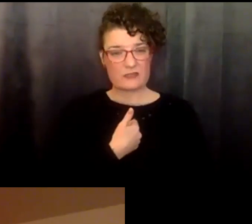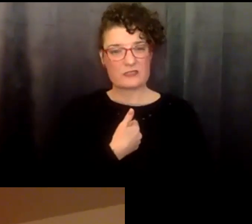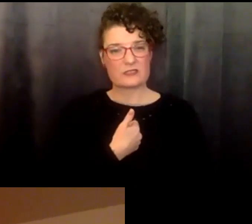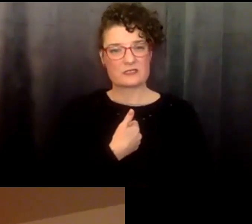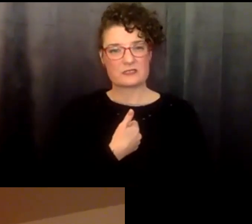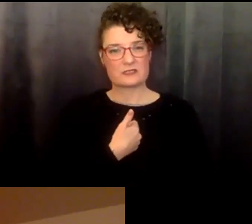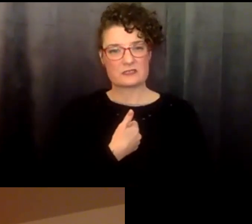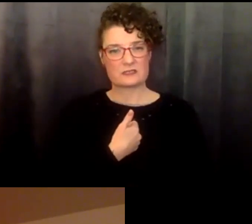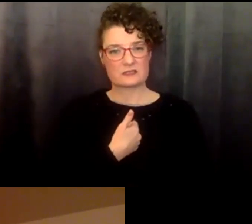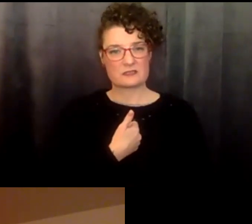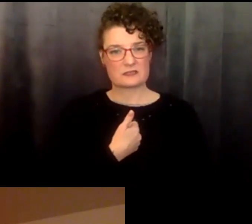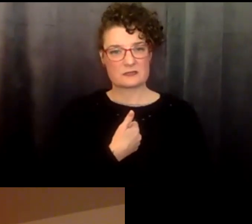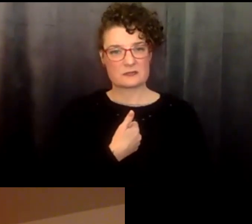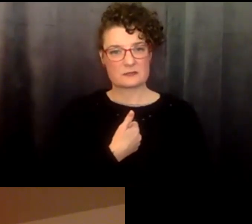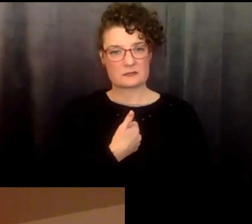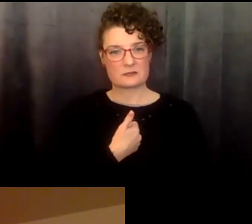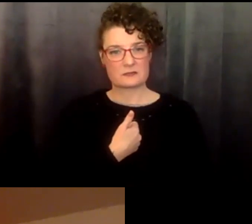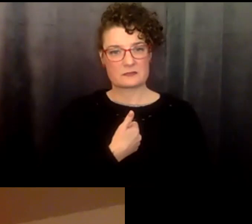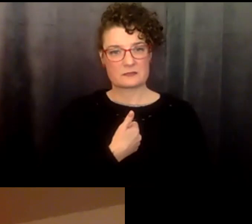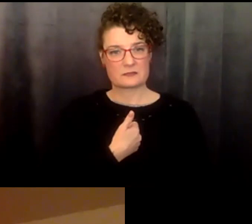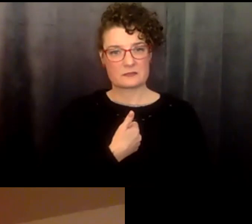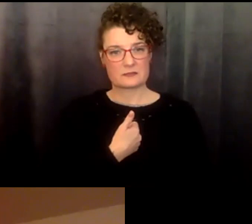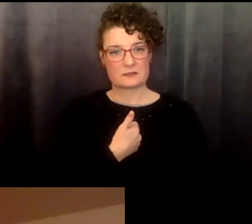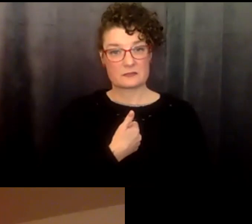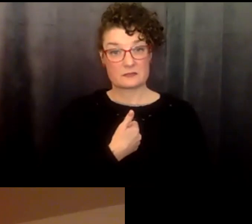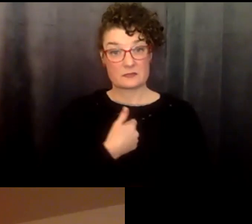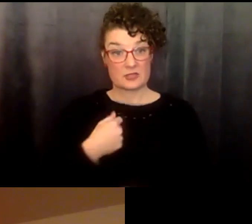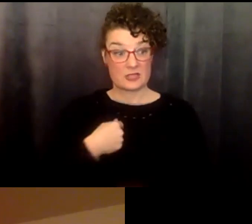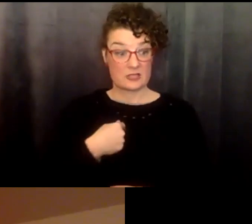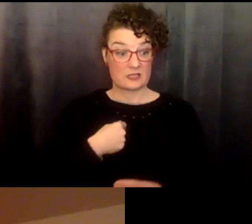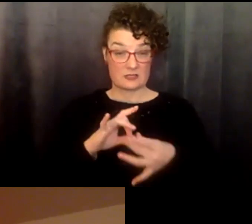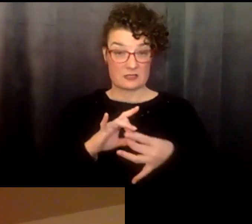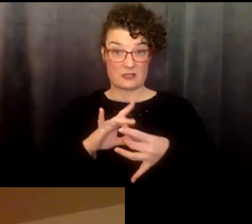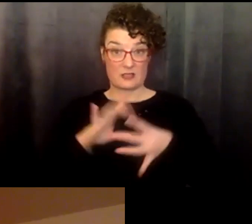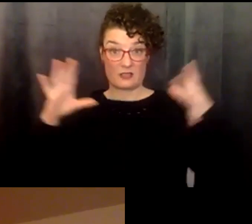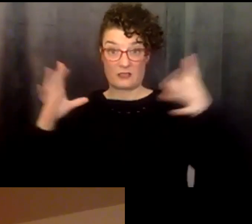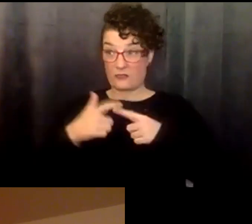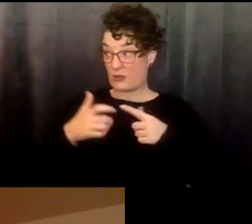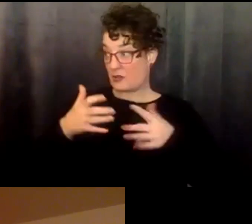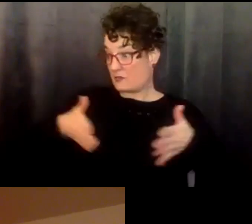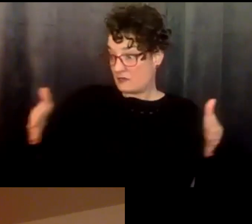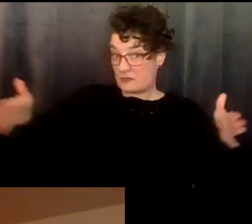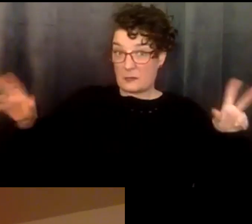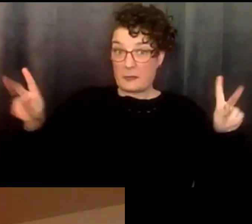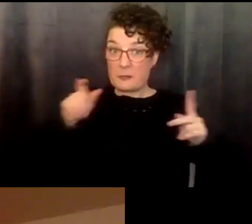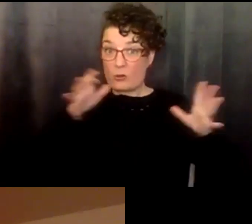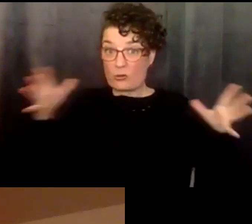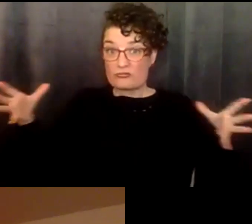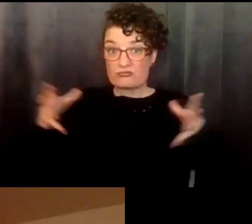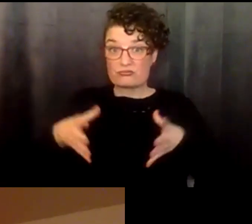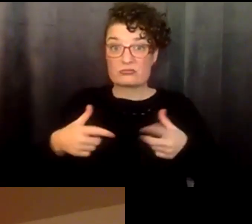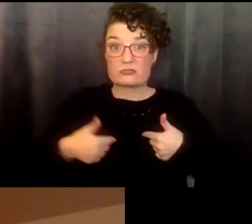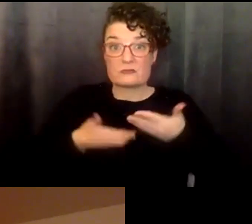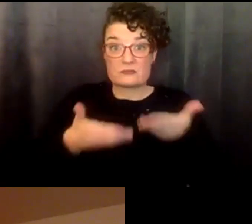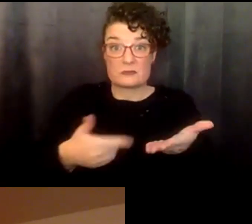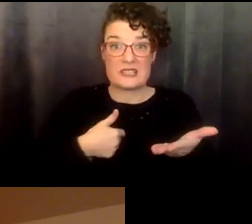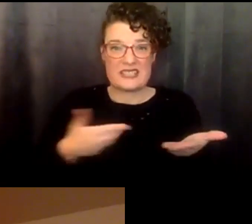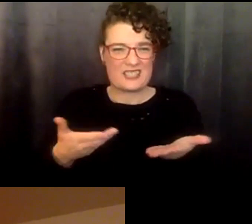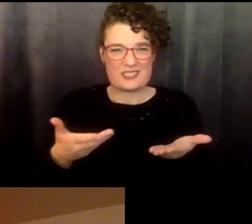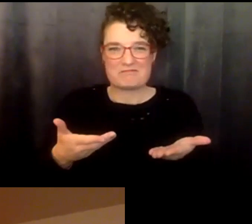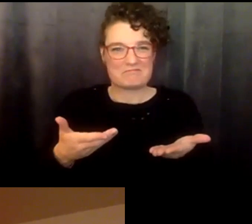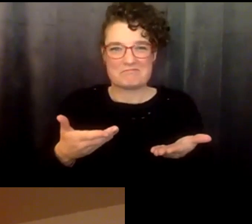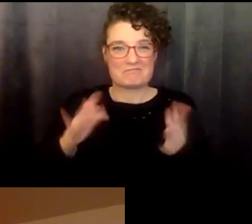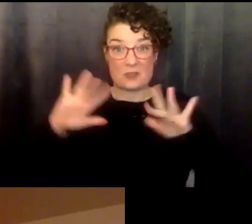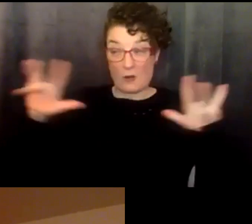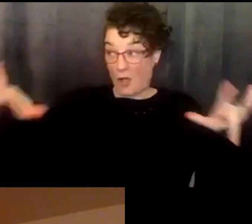I can't think about myself as separate from all of these people who have brought me here. Mm-hmm. My practice would be nothing without it.